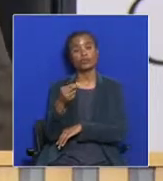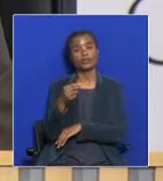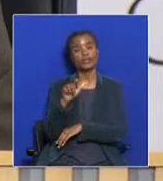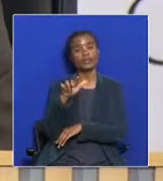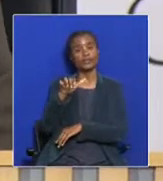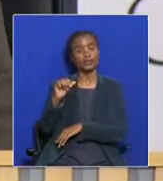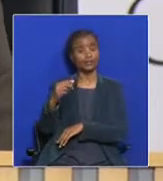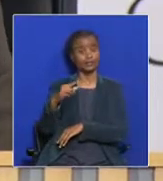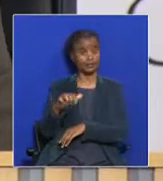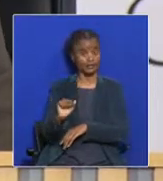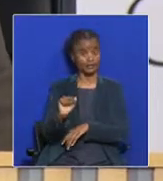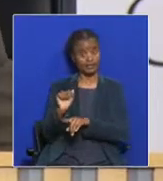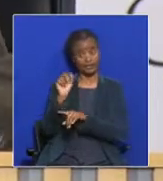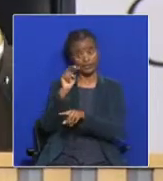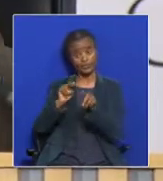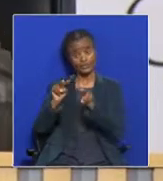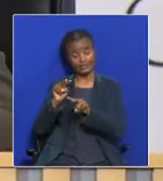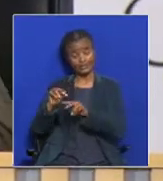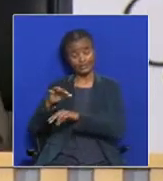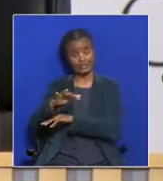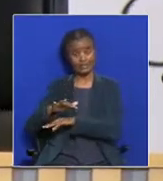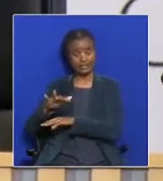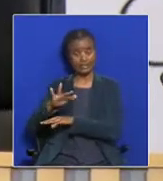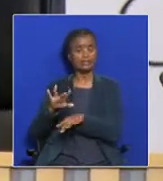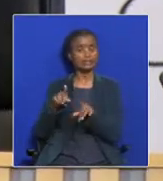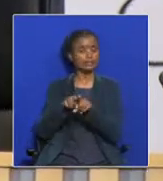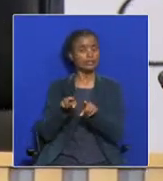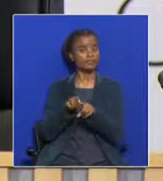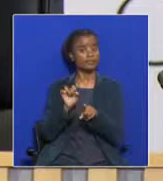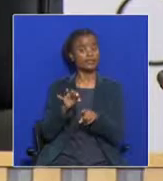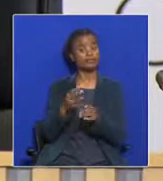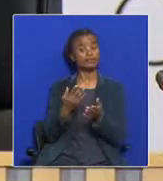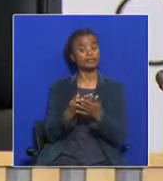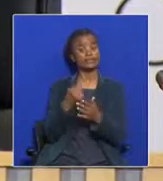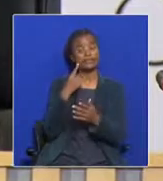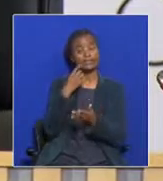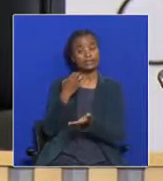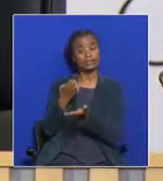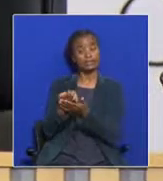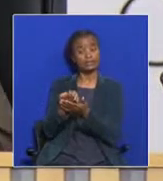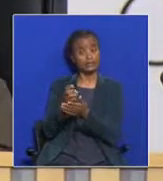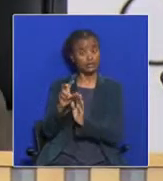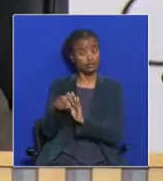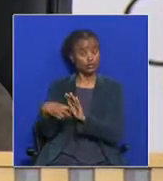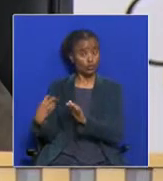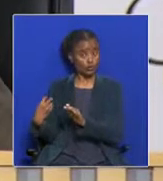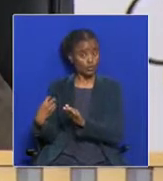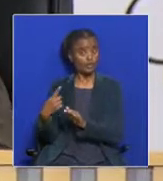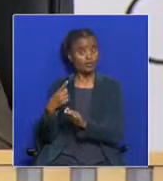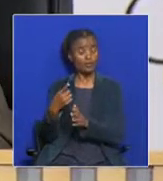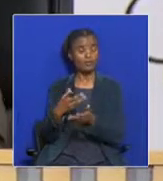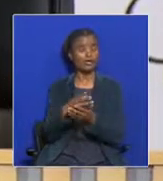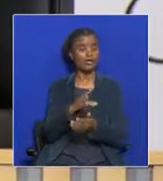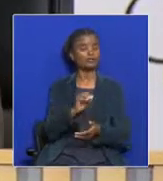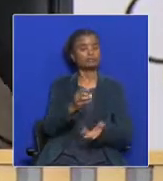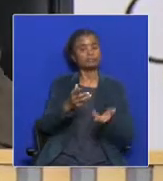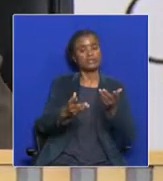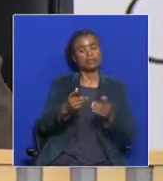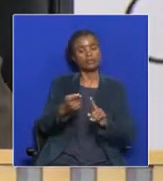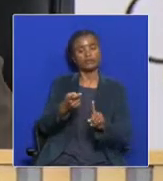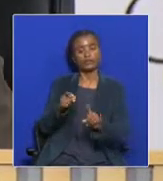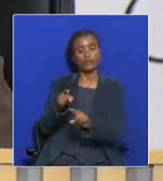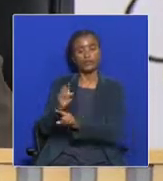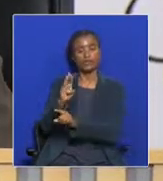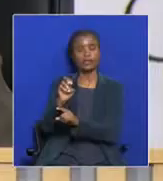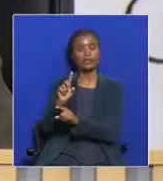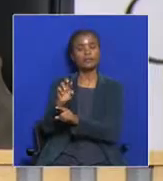if we sat here today and those exhibits got stolen, I would have been asked, or say it got stolen from Brighton Beach, those chemicals that I said